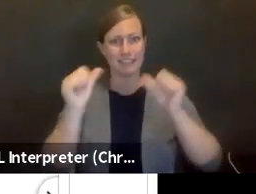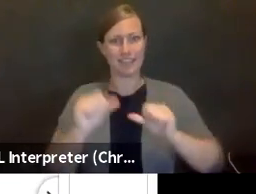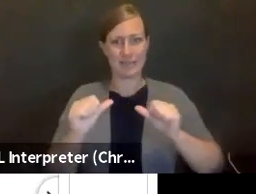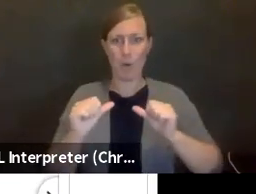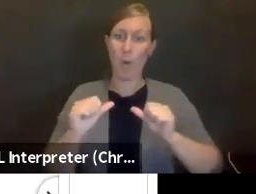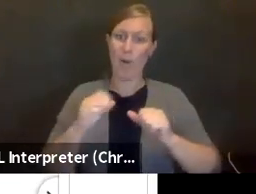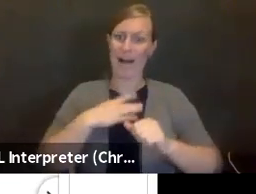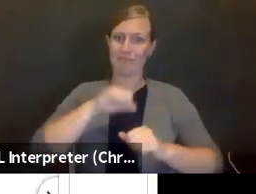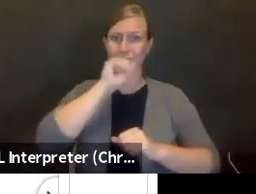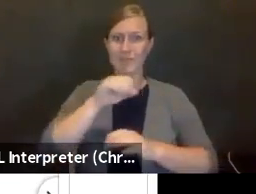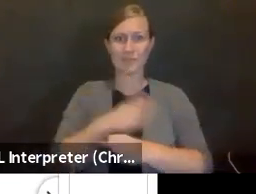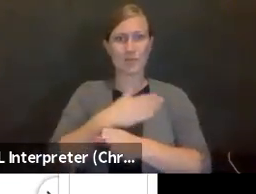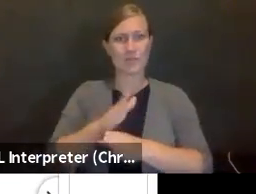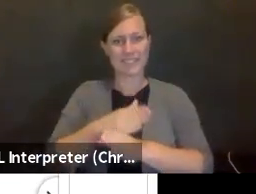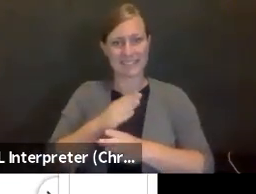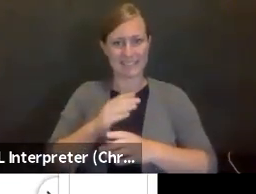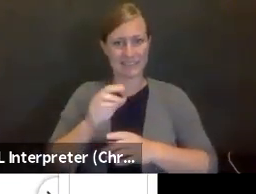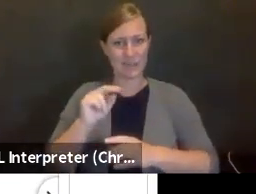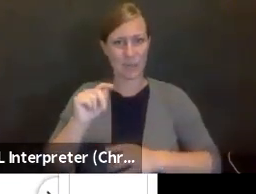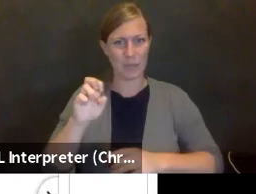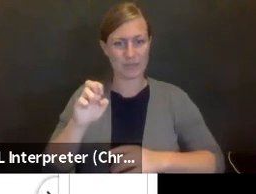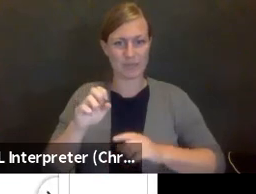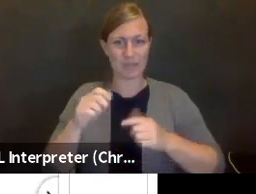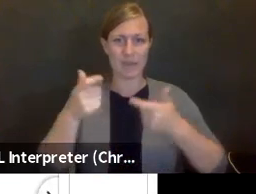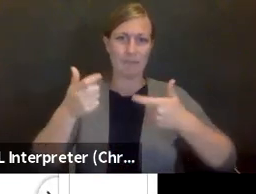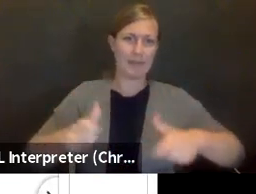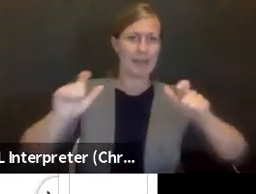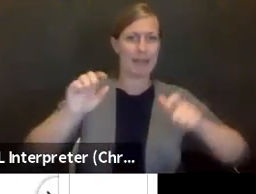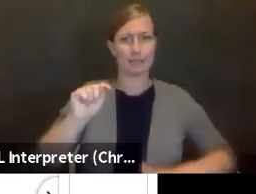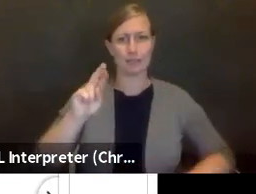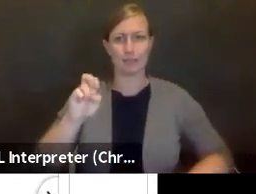notes. Add a big treble clef.